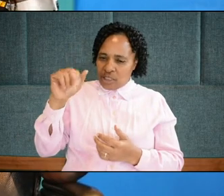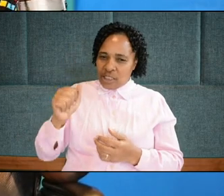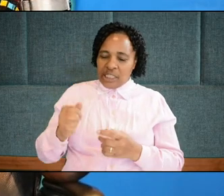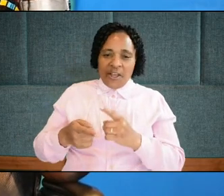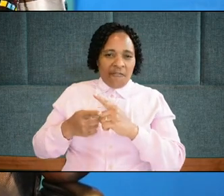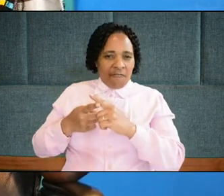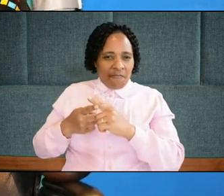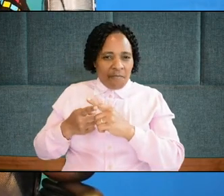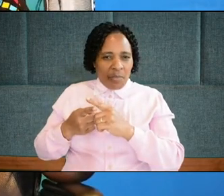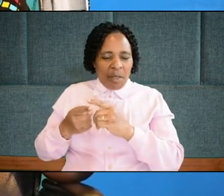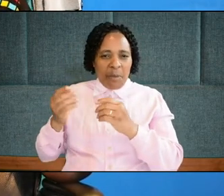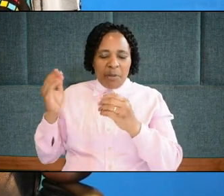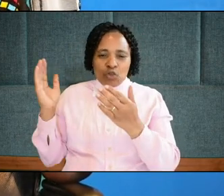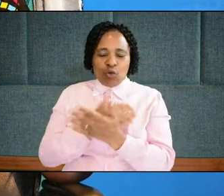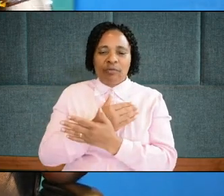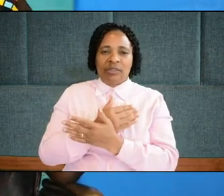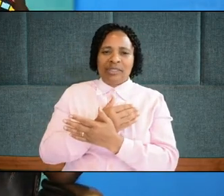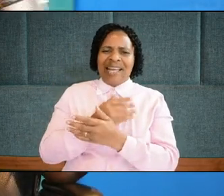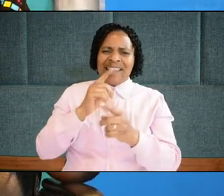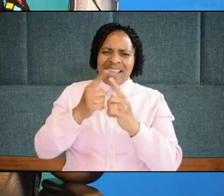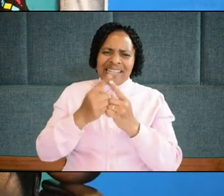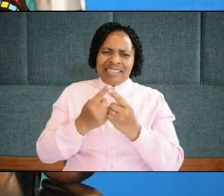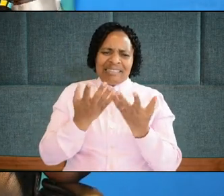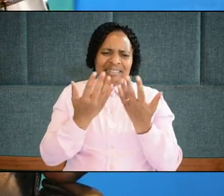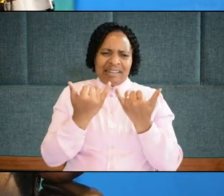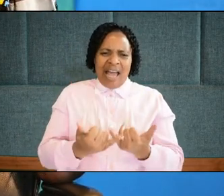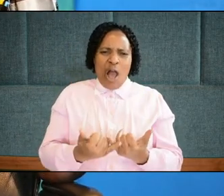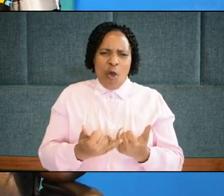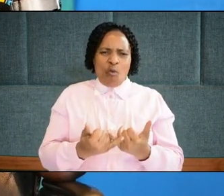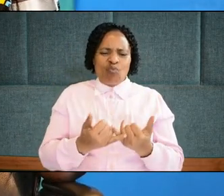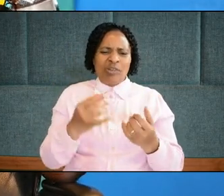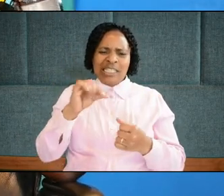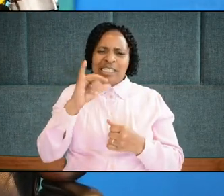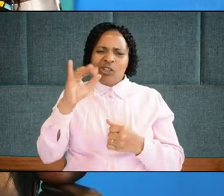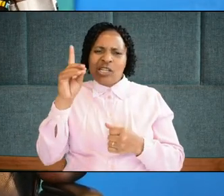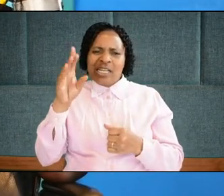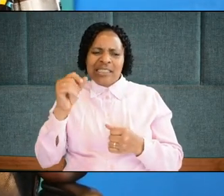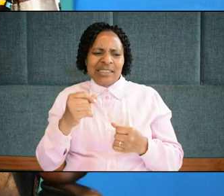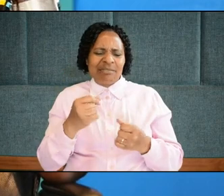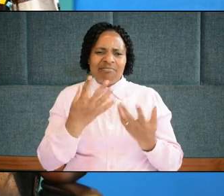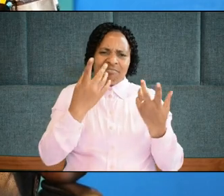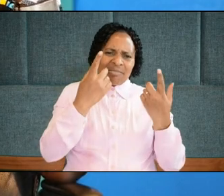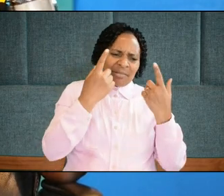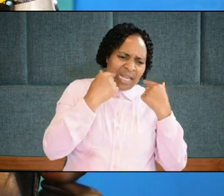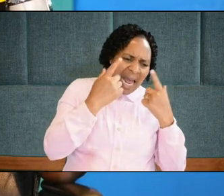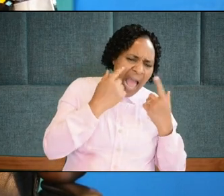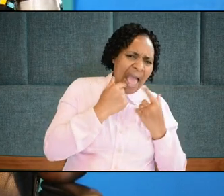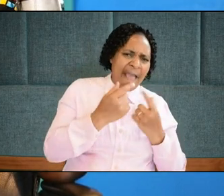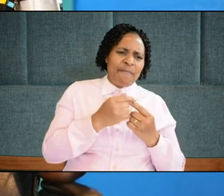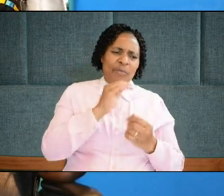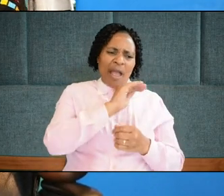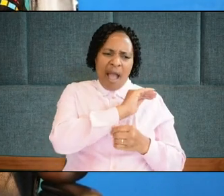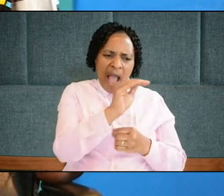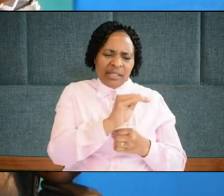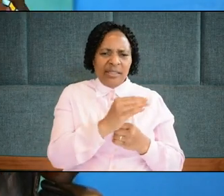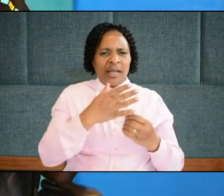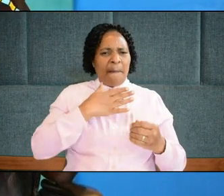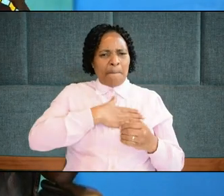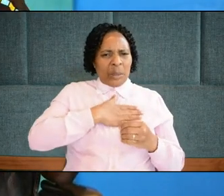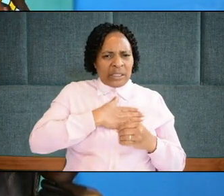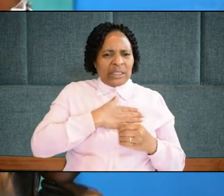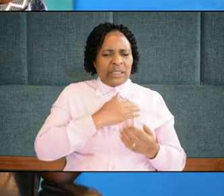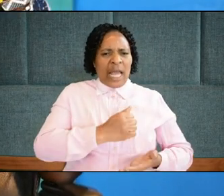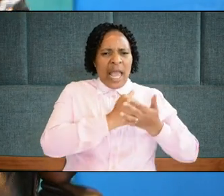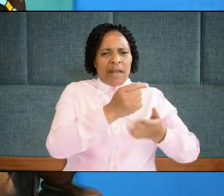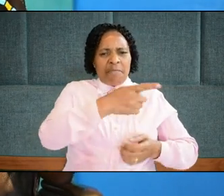the Gibeonites cry, the Israelites who are at Gilgal, and say, please come save us, for we shall be totally